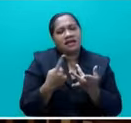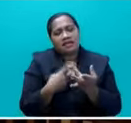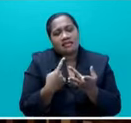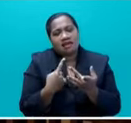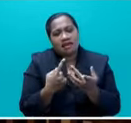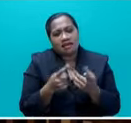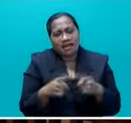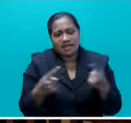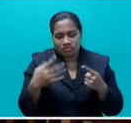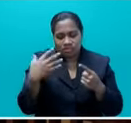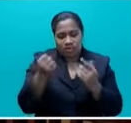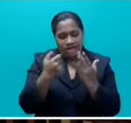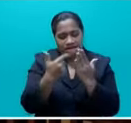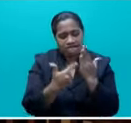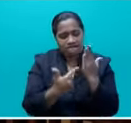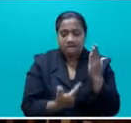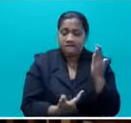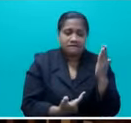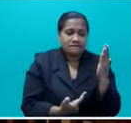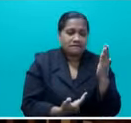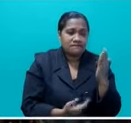listed there?